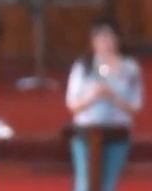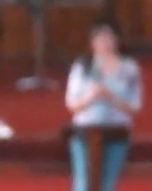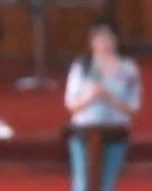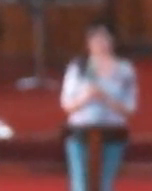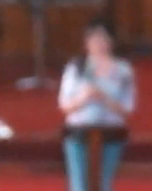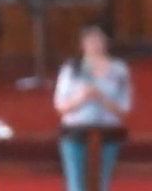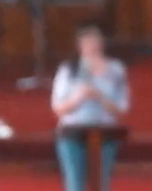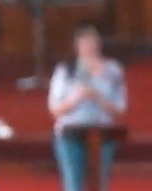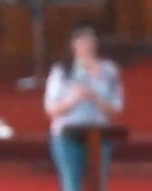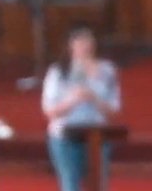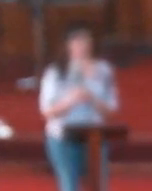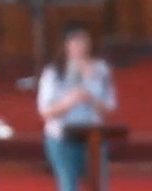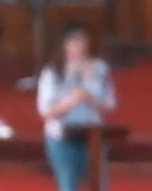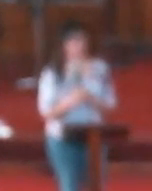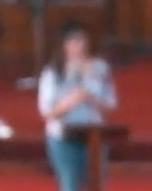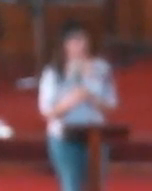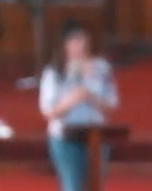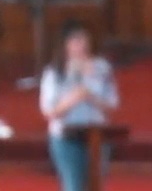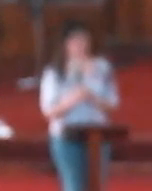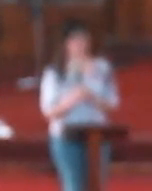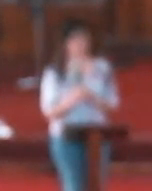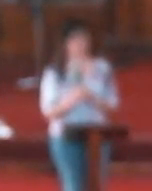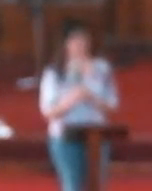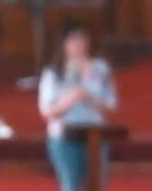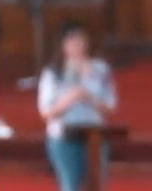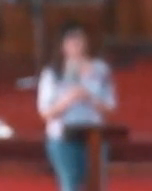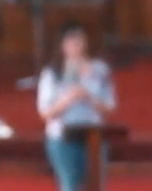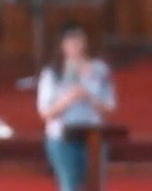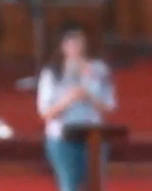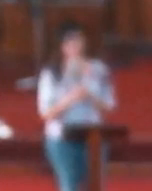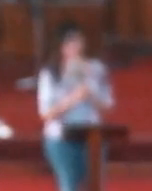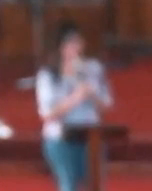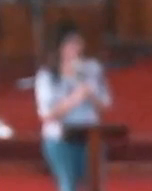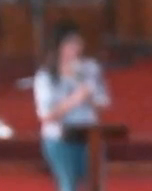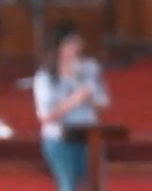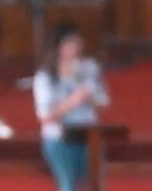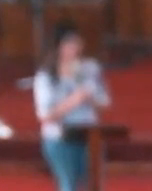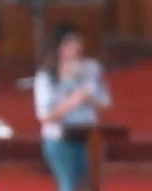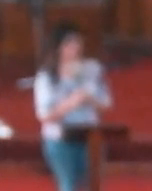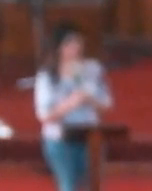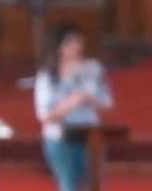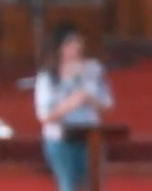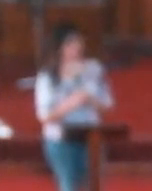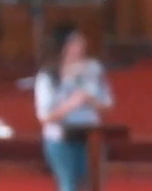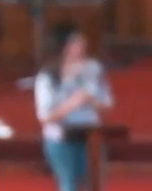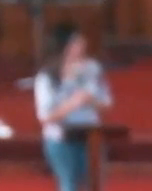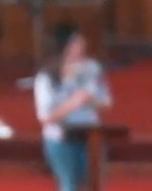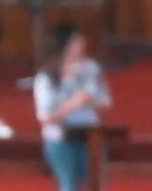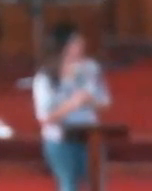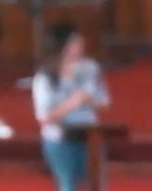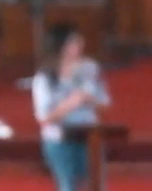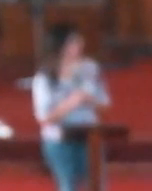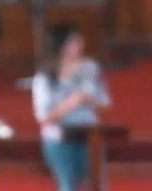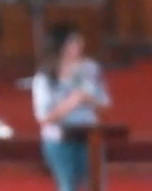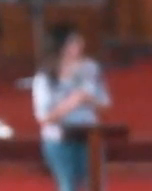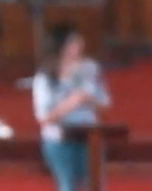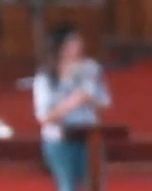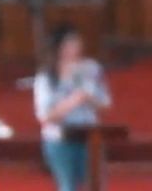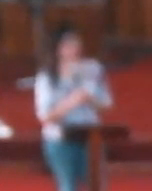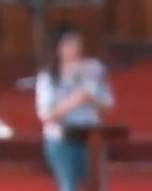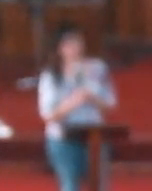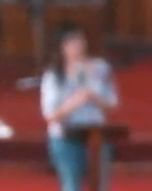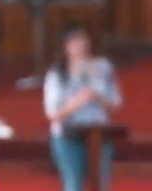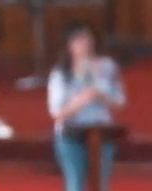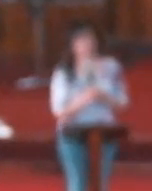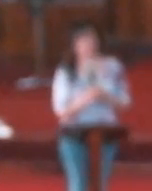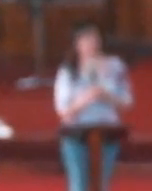strongly. Detrás de mí, Satanás. Get thee behind me, Satan. Porque lo que estás pidiendo es de tu propia carne.